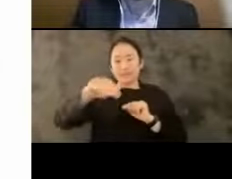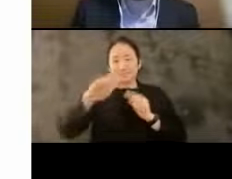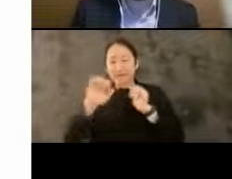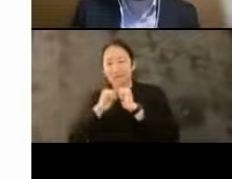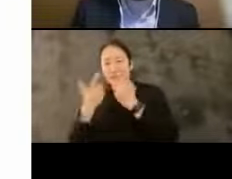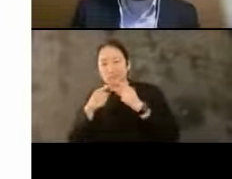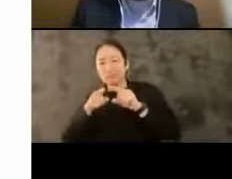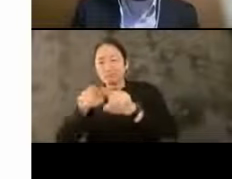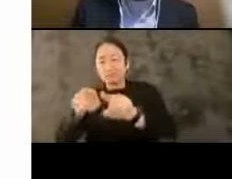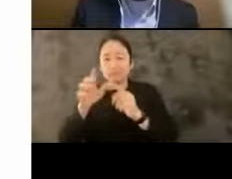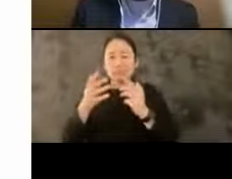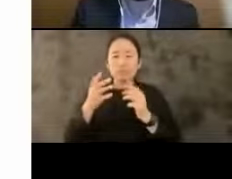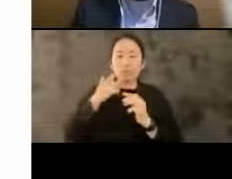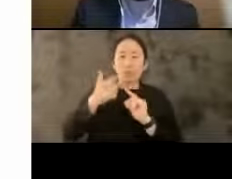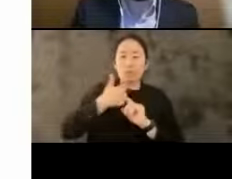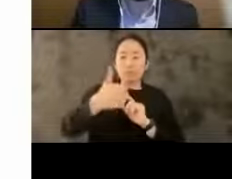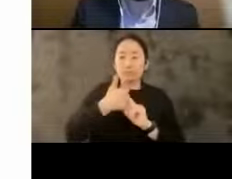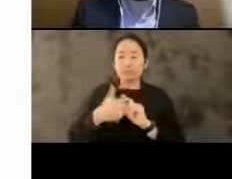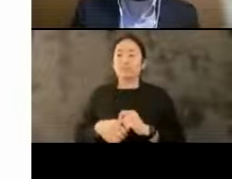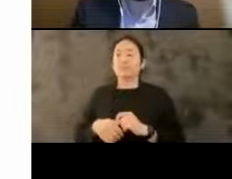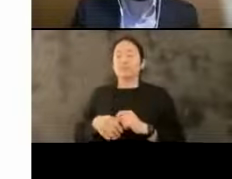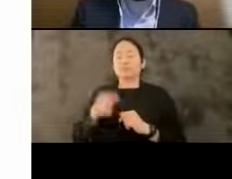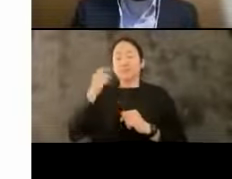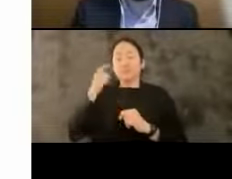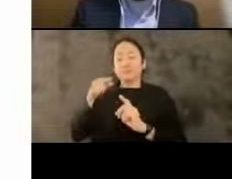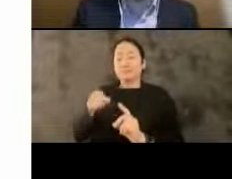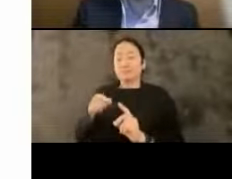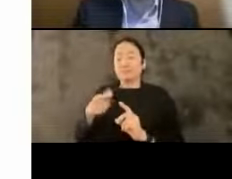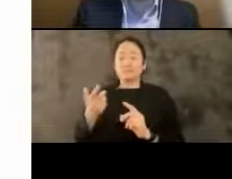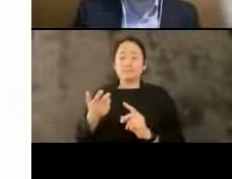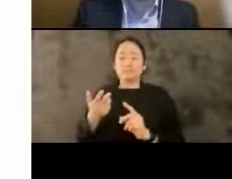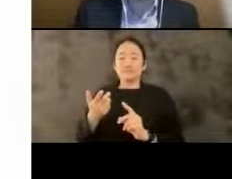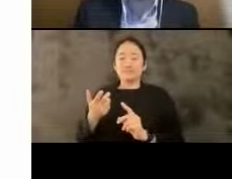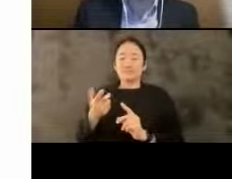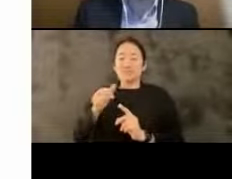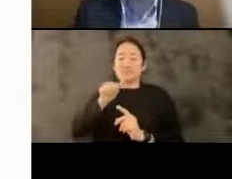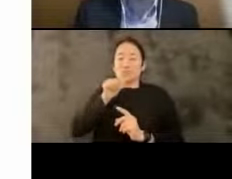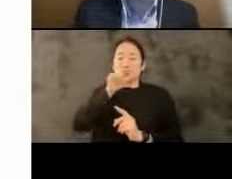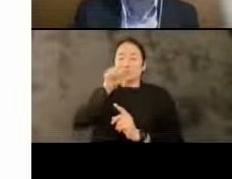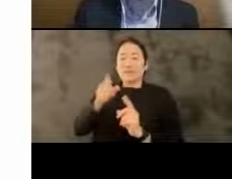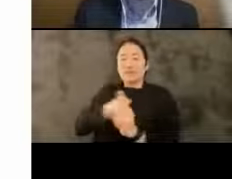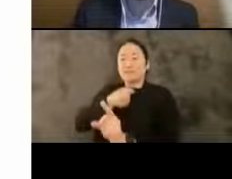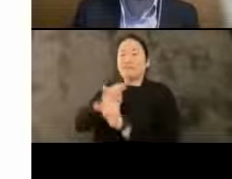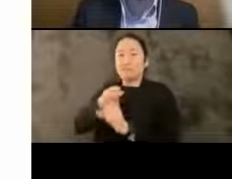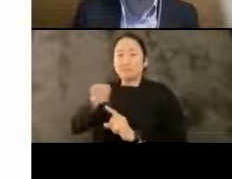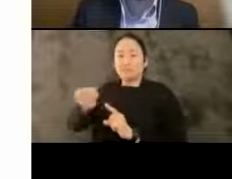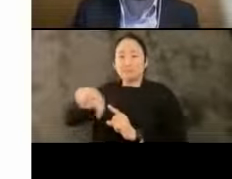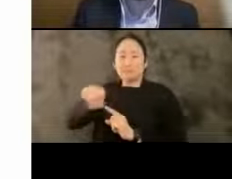but since those wouldn't disturb any of those factors, they all got a green.